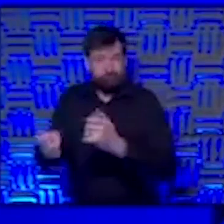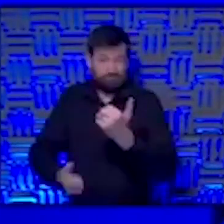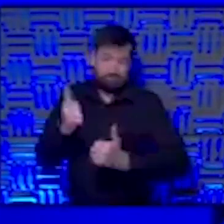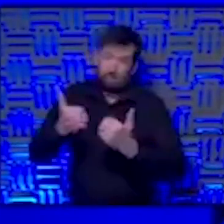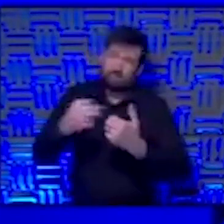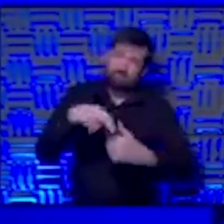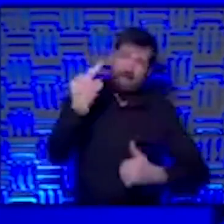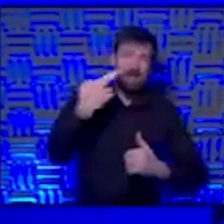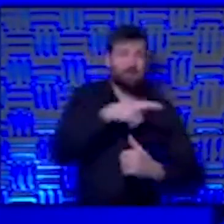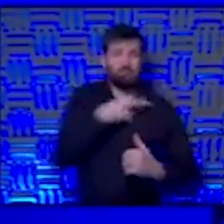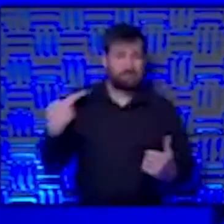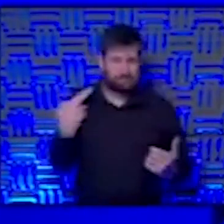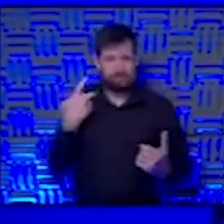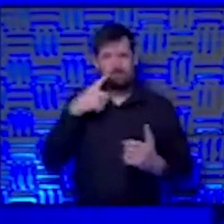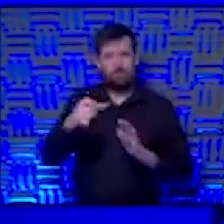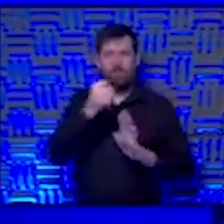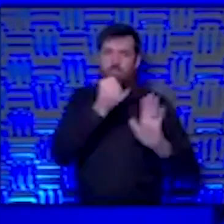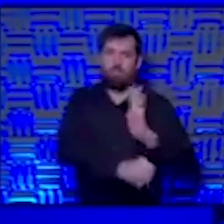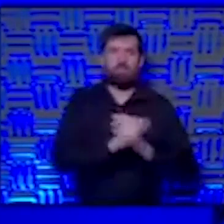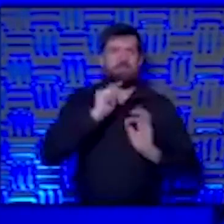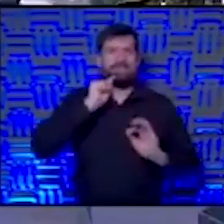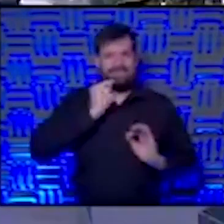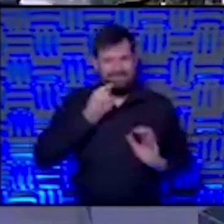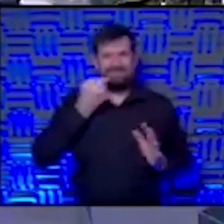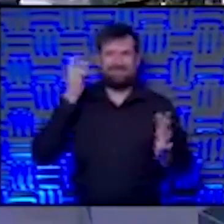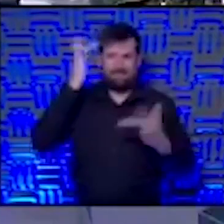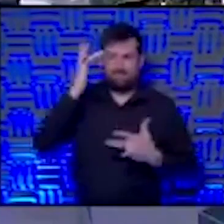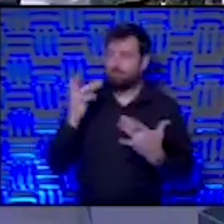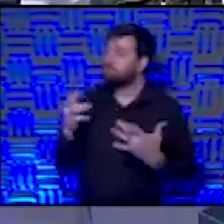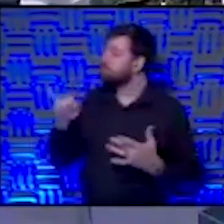highest risk of having hospitalization and severe disease.